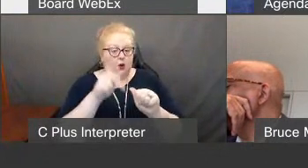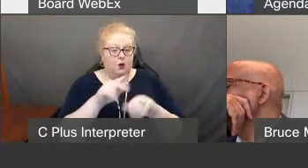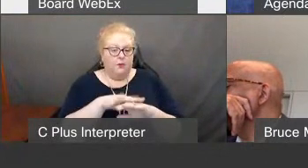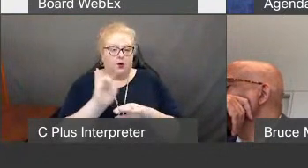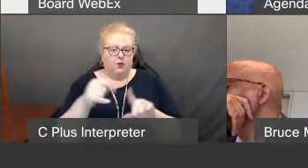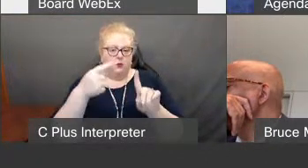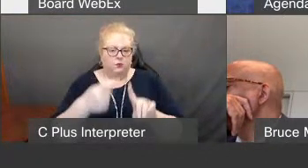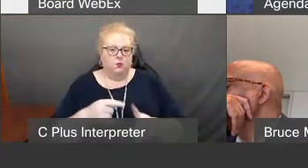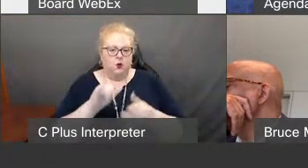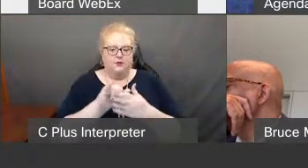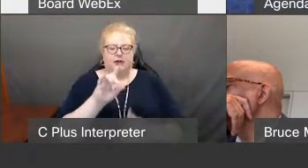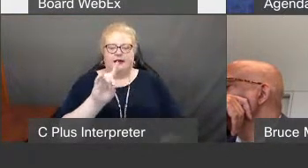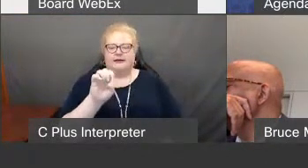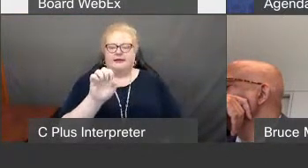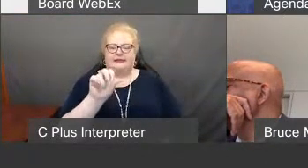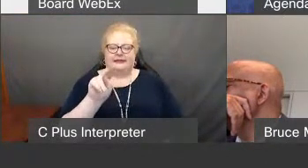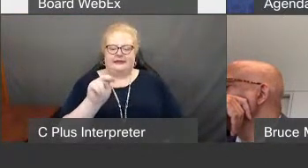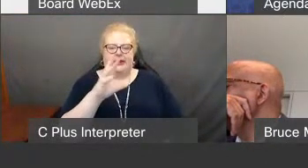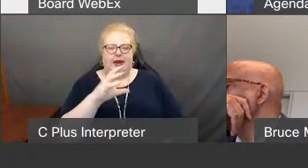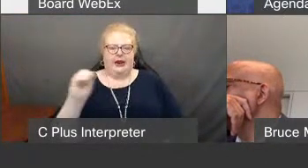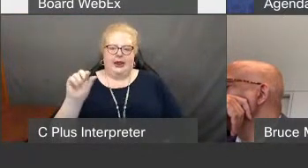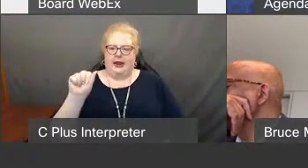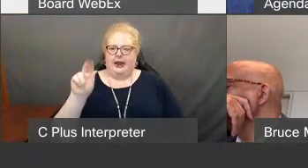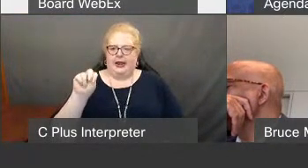both Antoine made reference to,